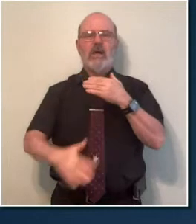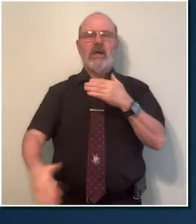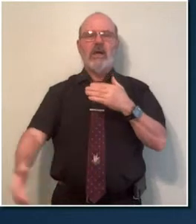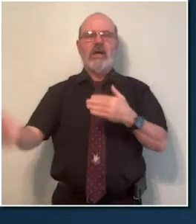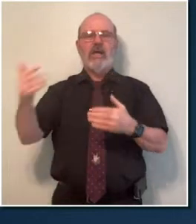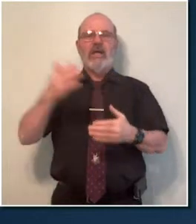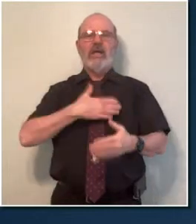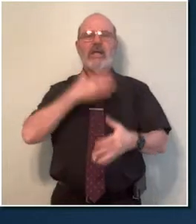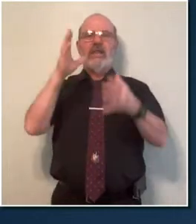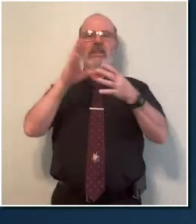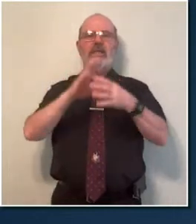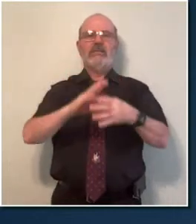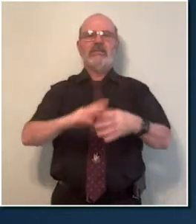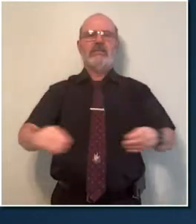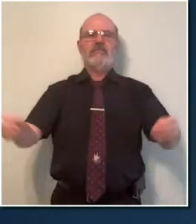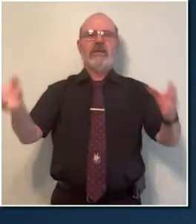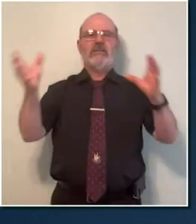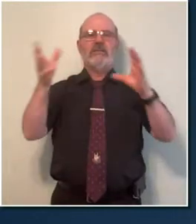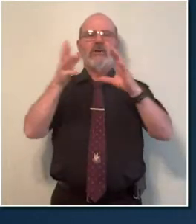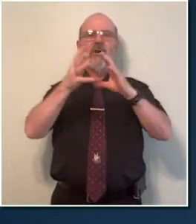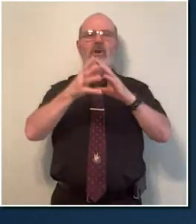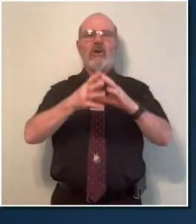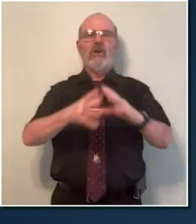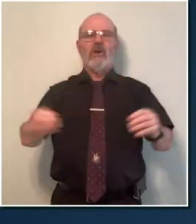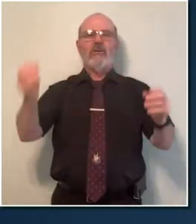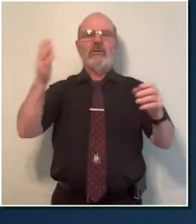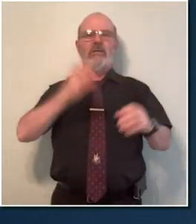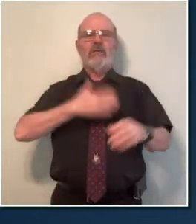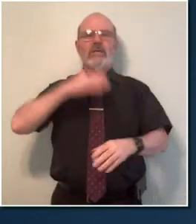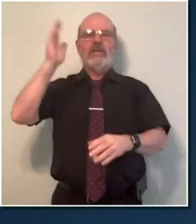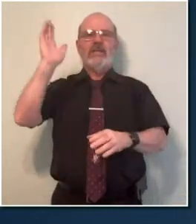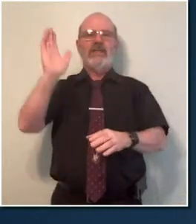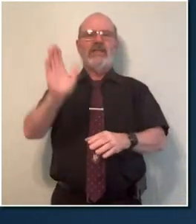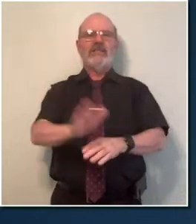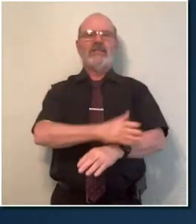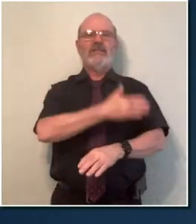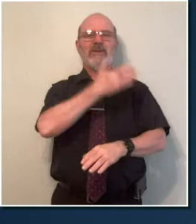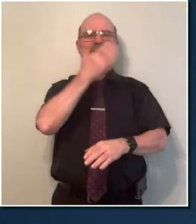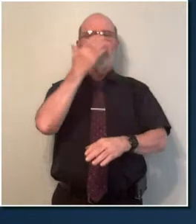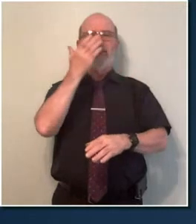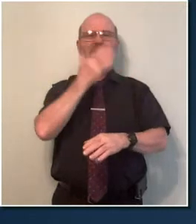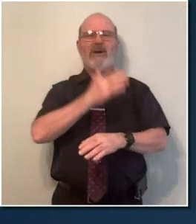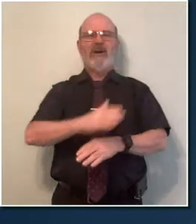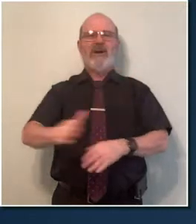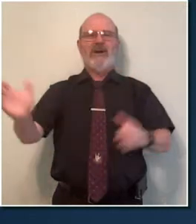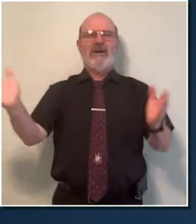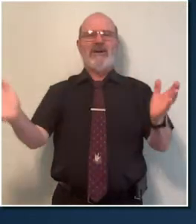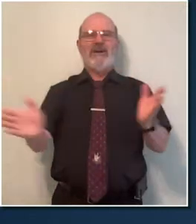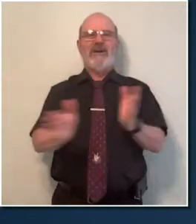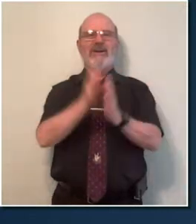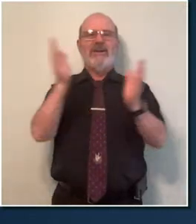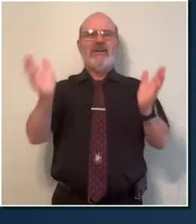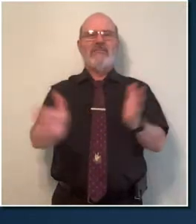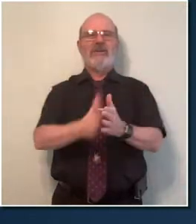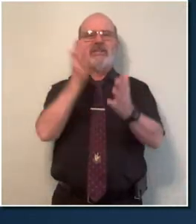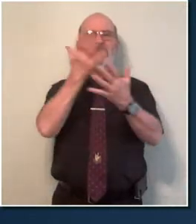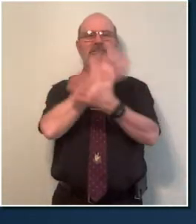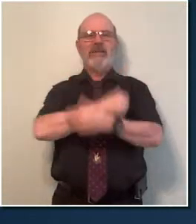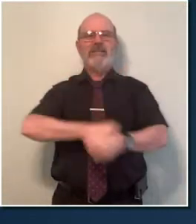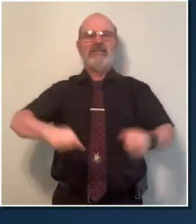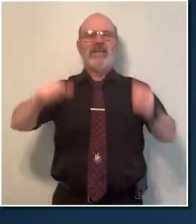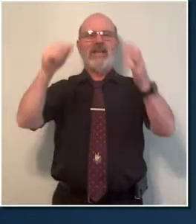blood. This is my story, this is my song, praising my